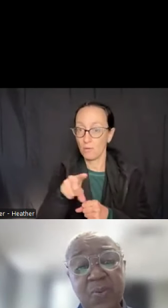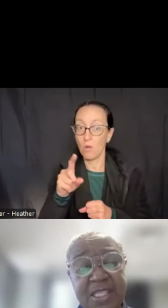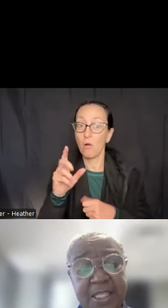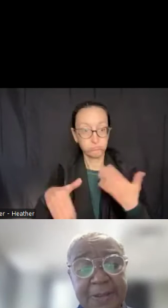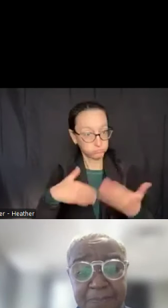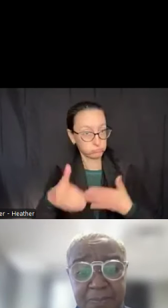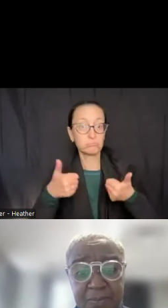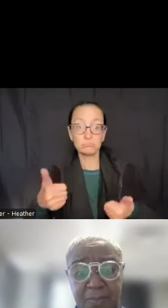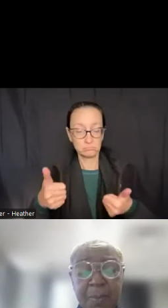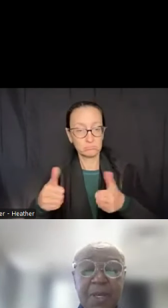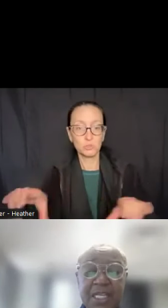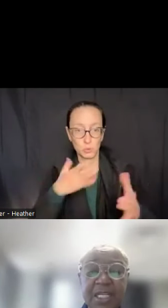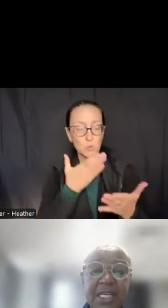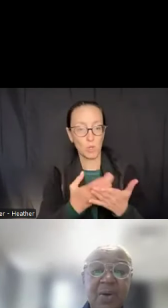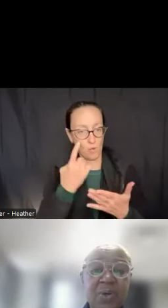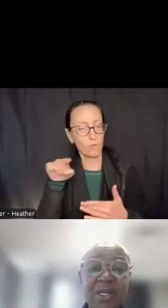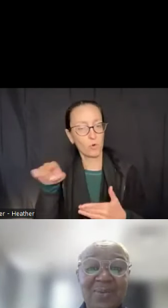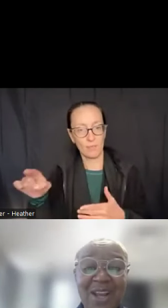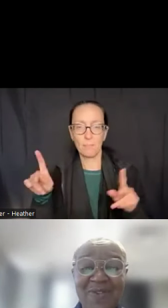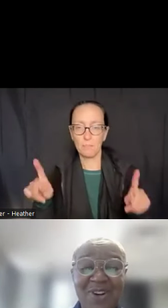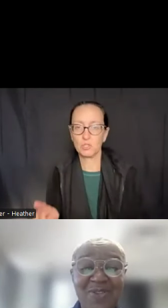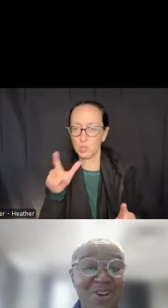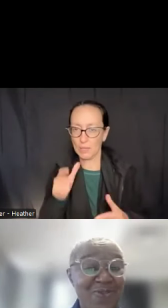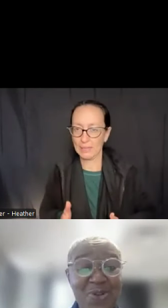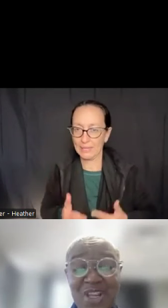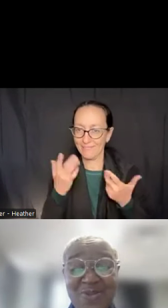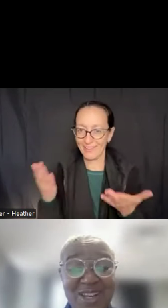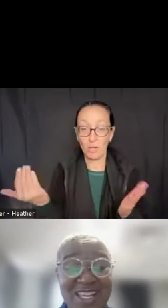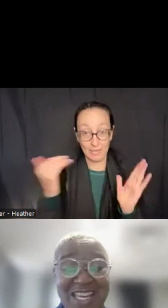for the resident. But again, we have over